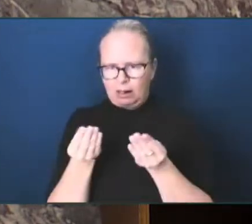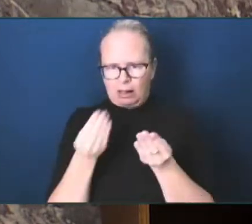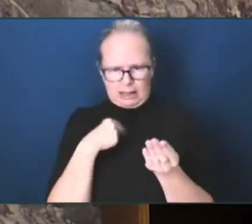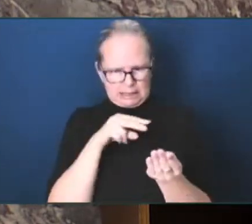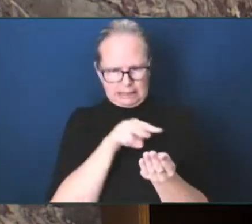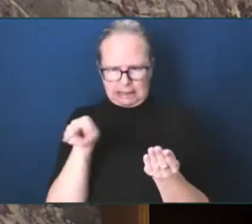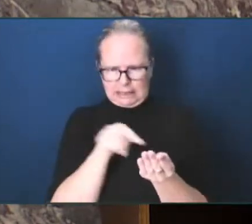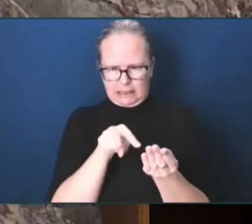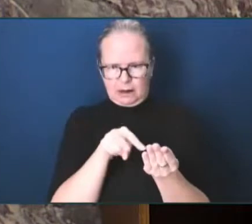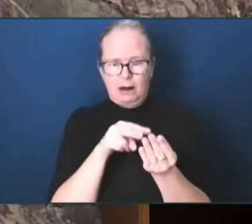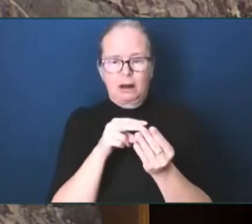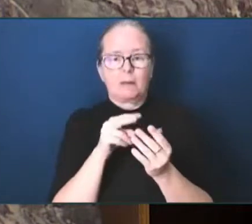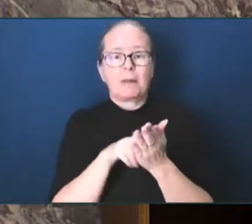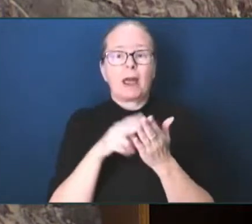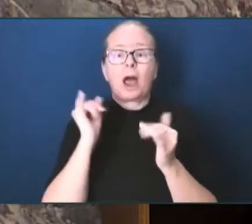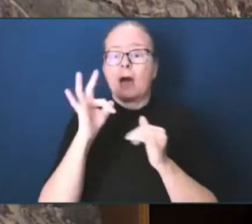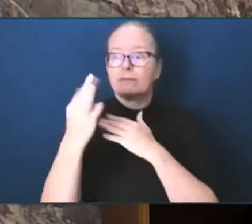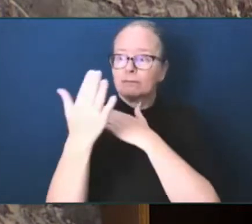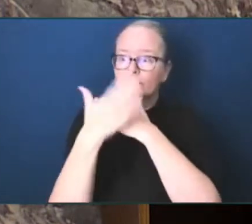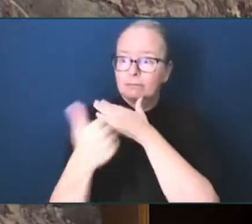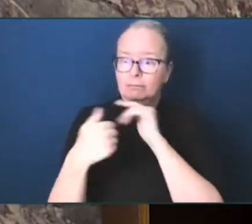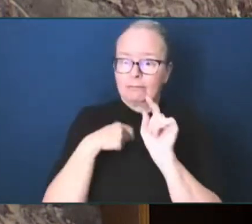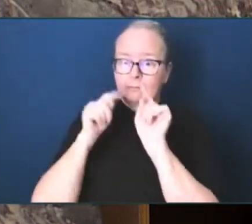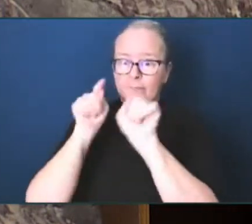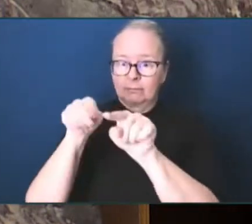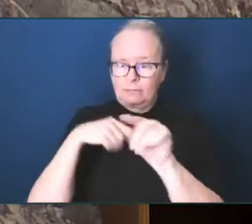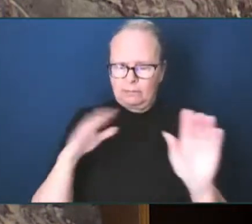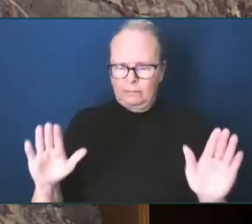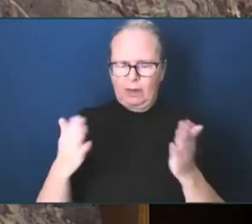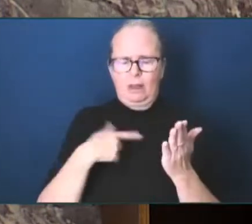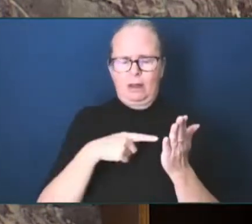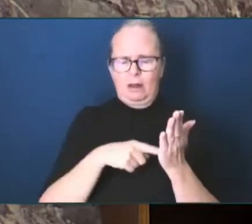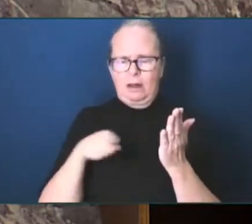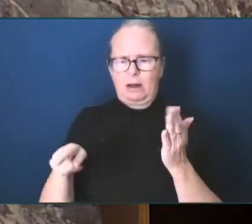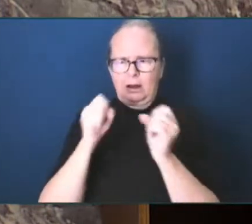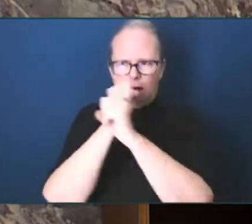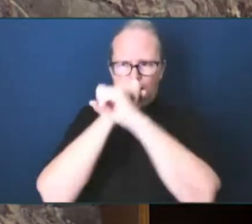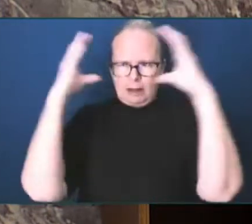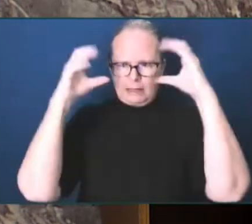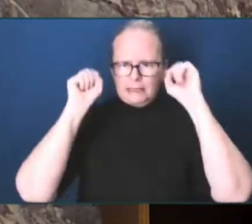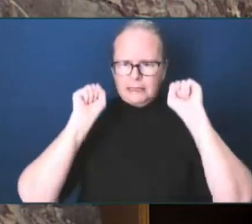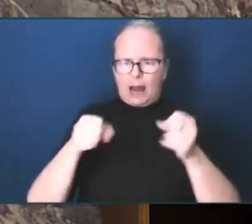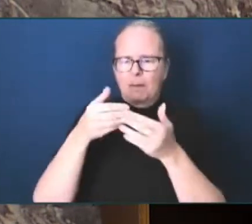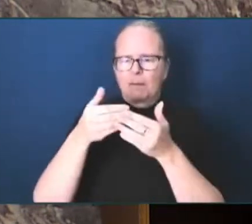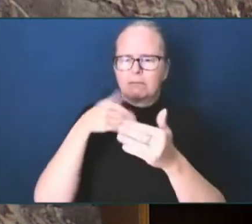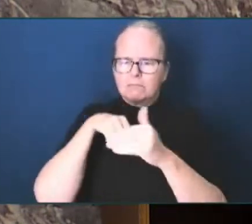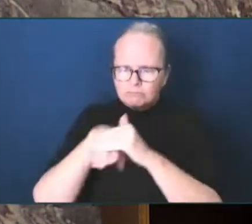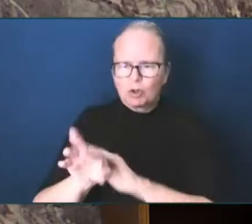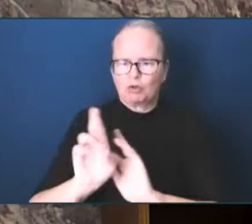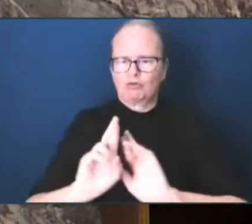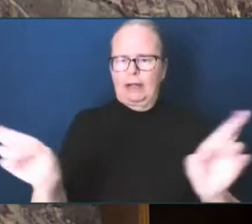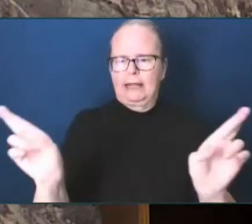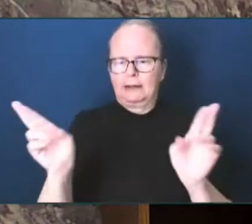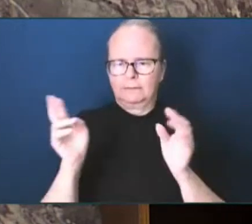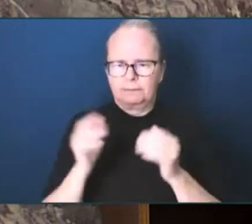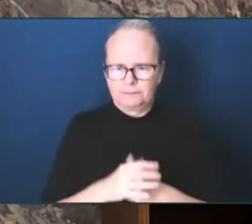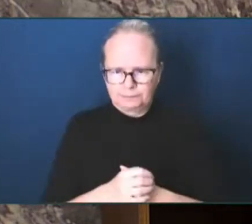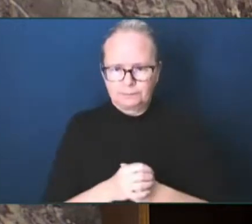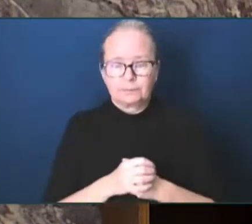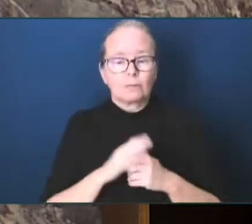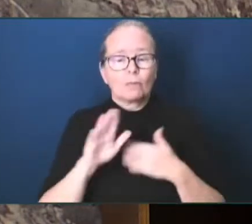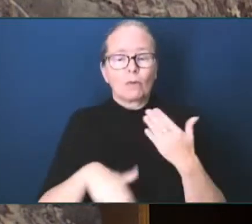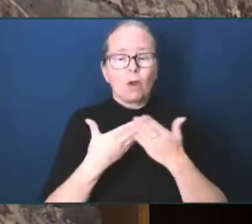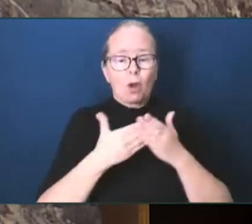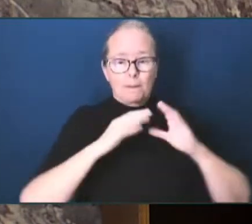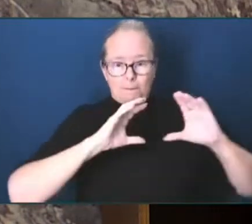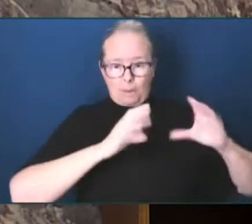officer can make the most informed decision. Recommendation 4 of the All-Party Committee said, and I quote, co-response models such as